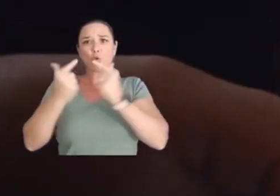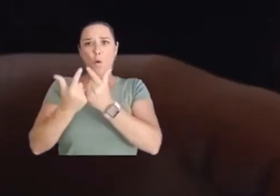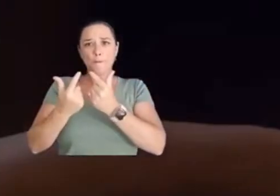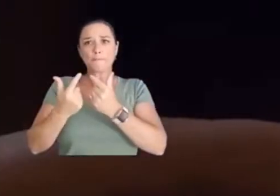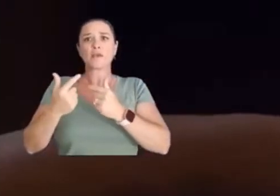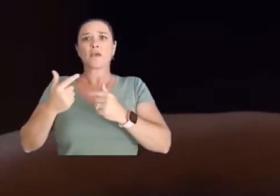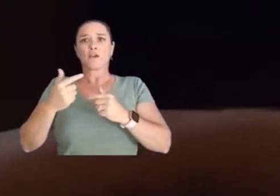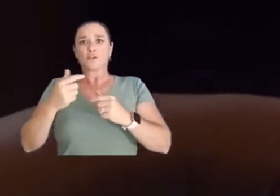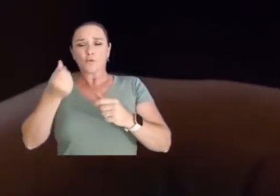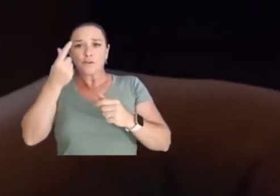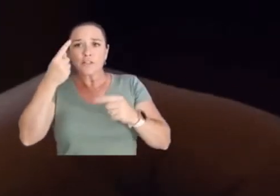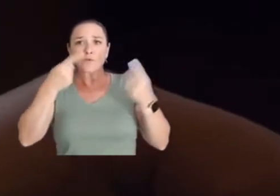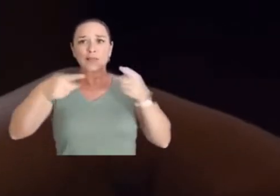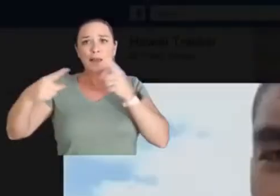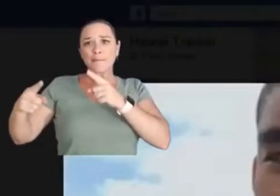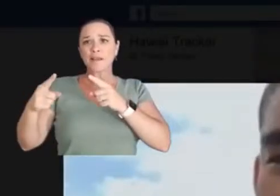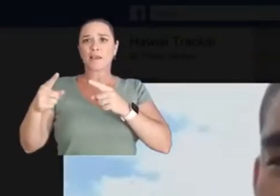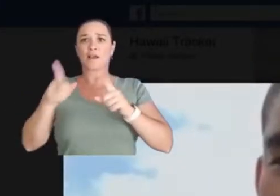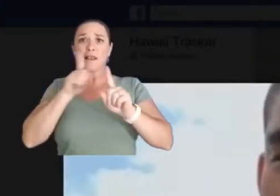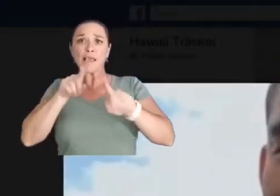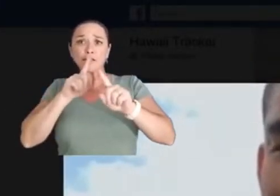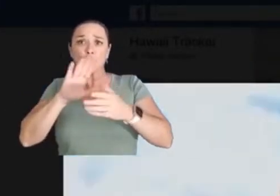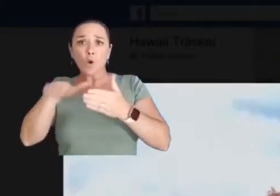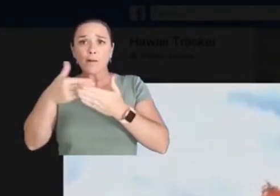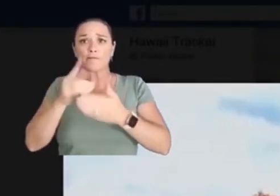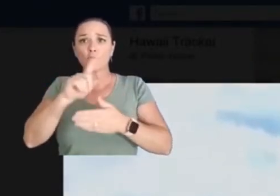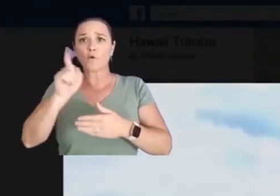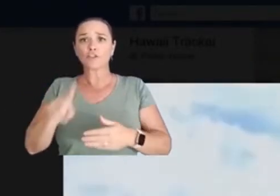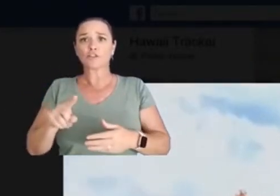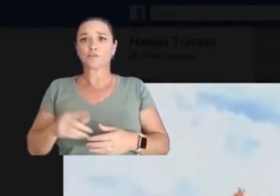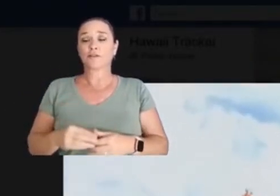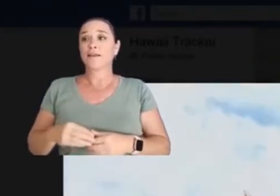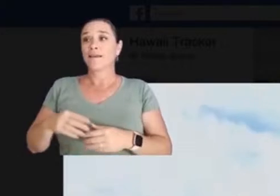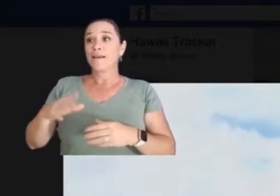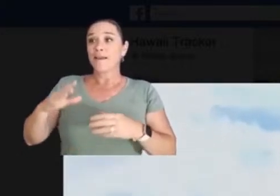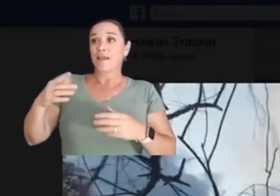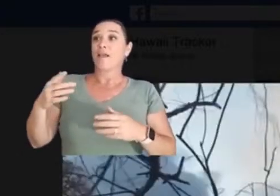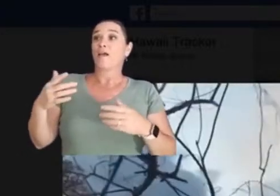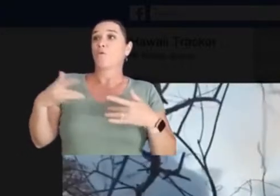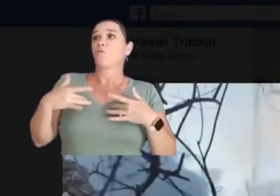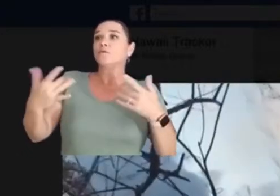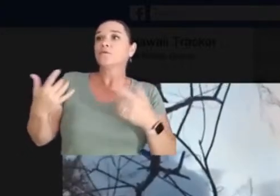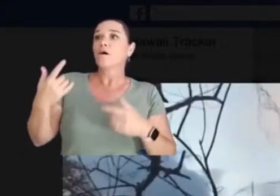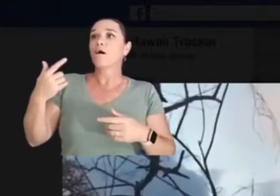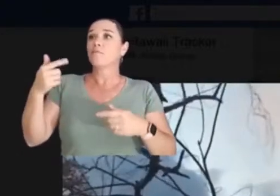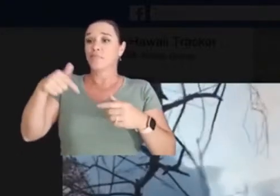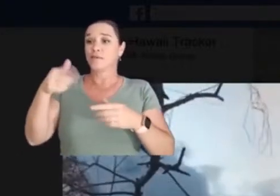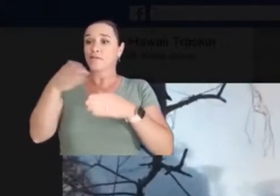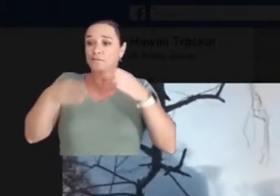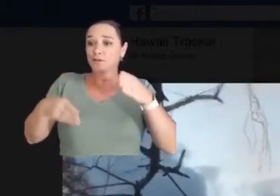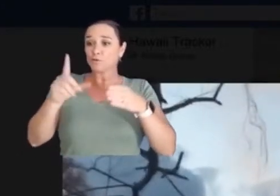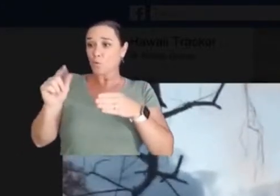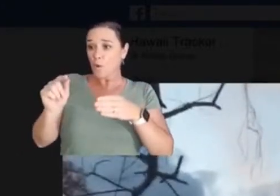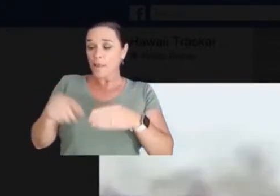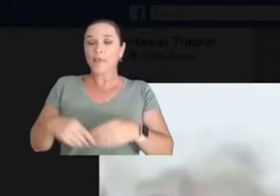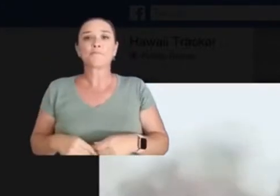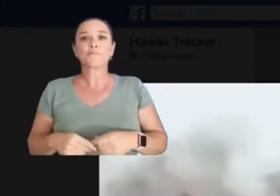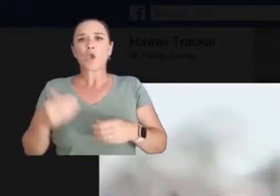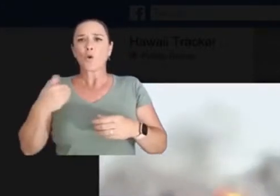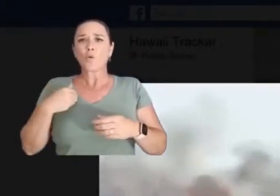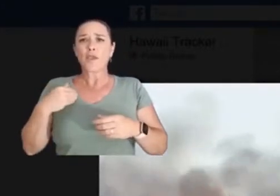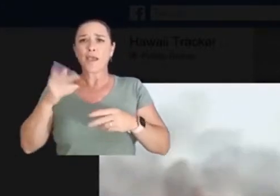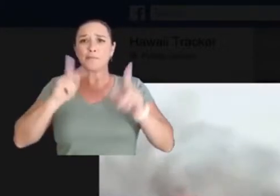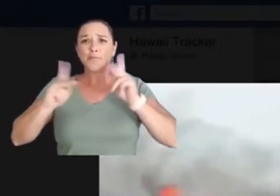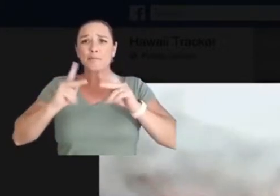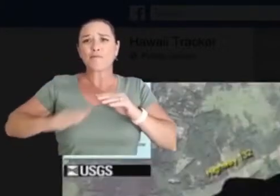get their questions answered. Hey, how's it going? We're live. This is Fissure 20. We had hundreds of people all throughout the